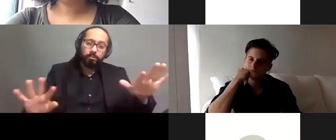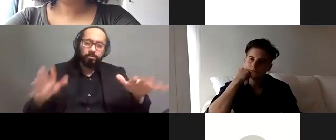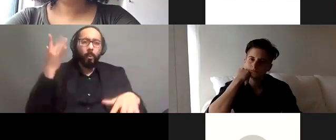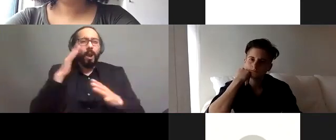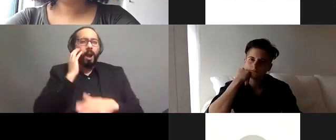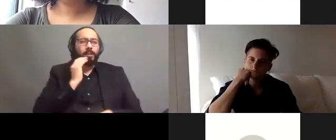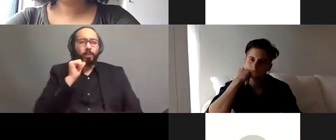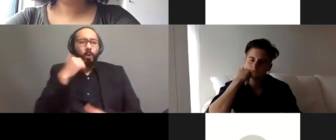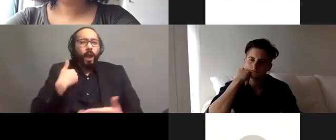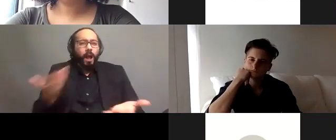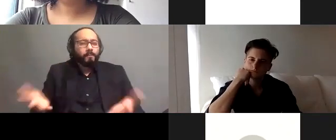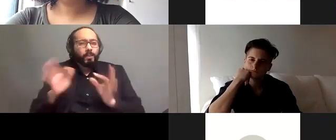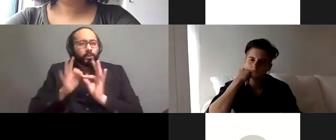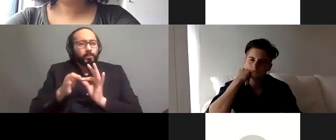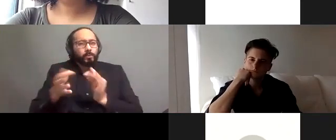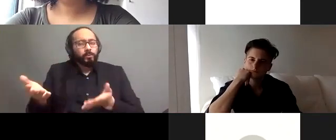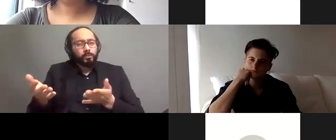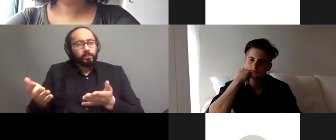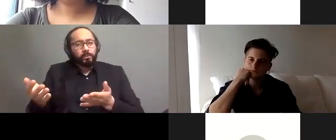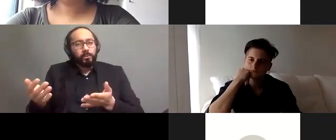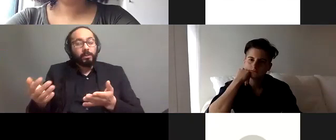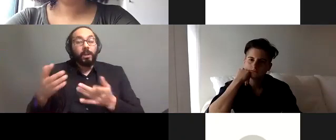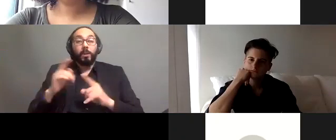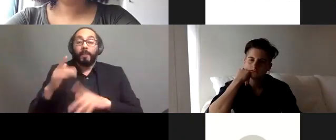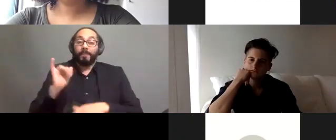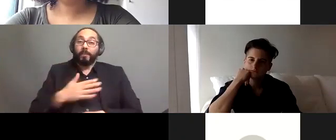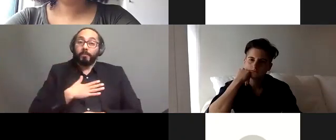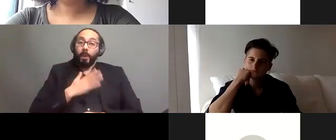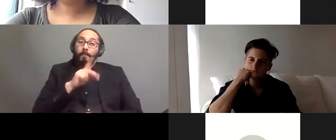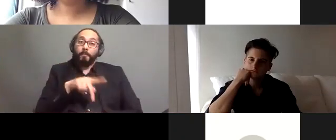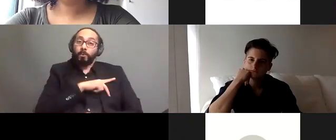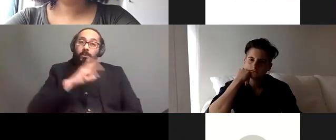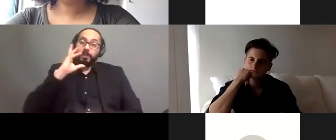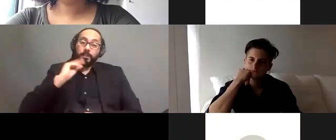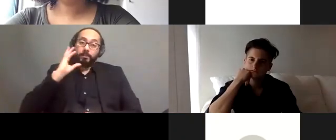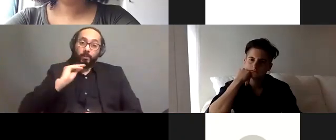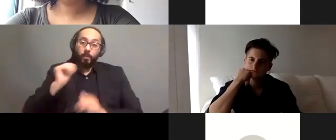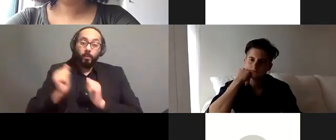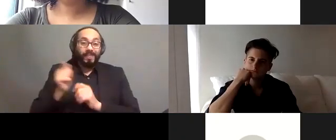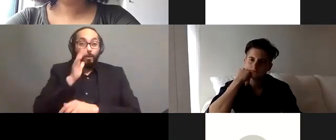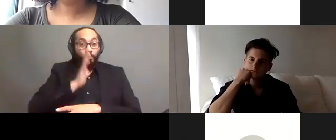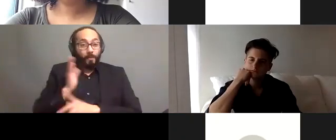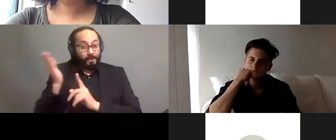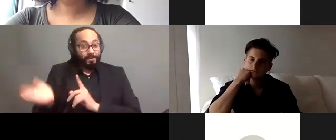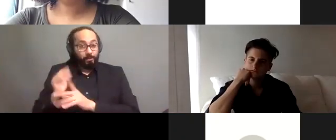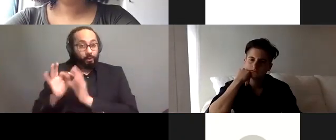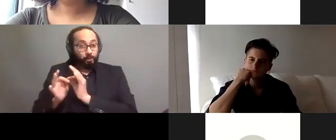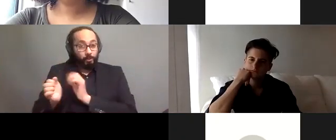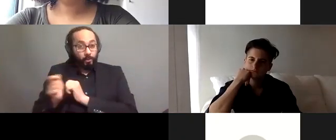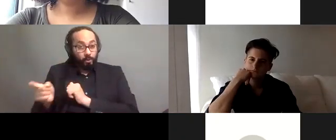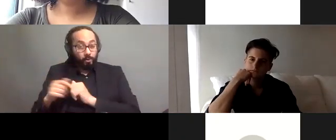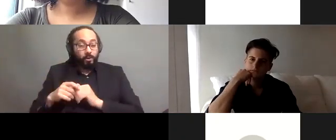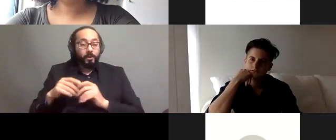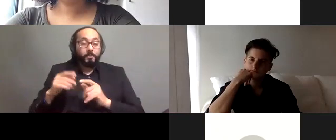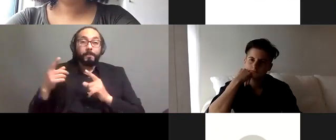this example, that with this personal experience that I had with this lady, I was trying to use an